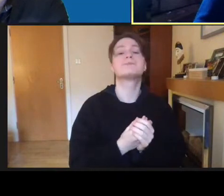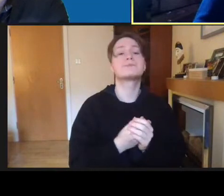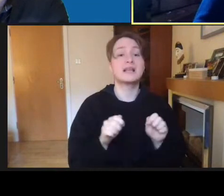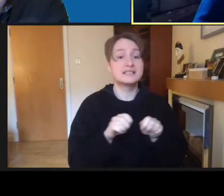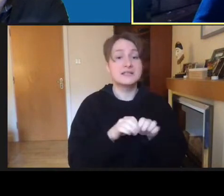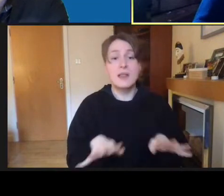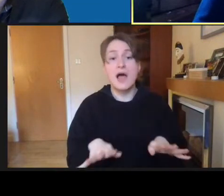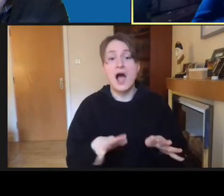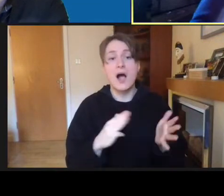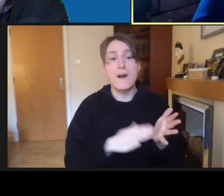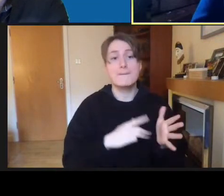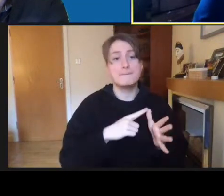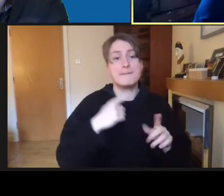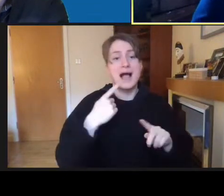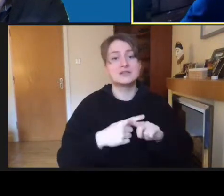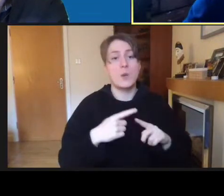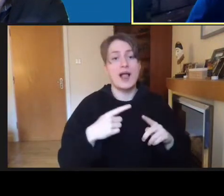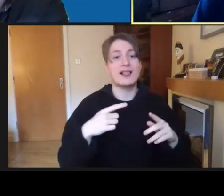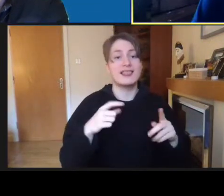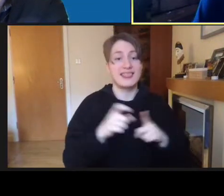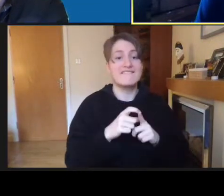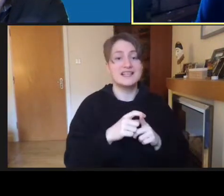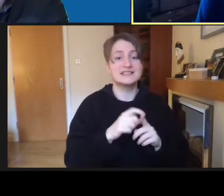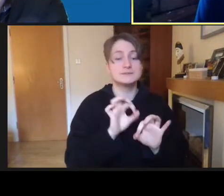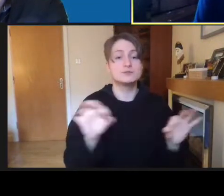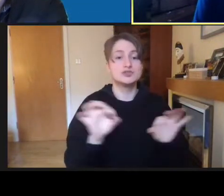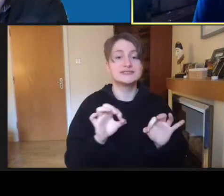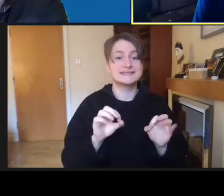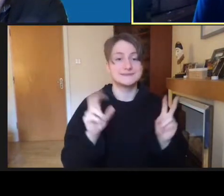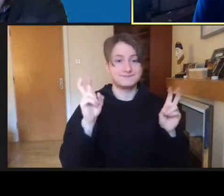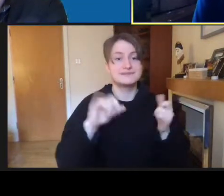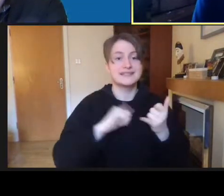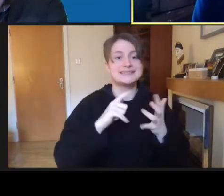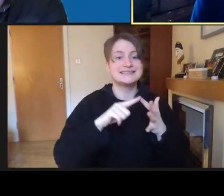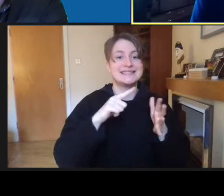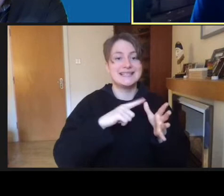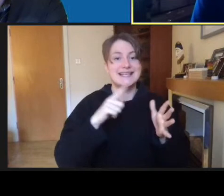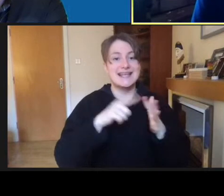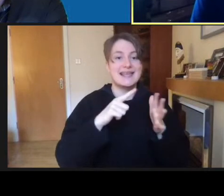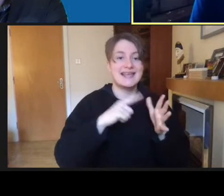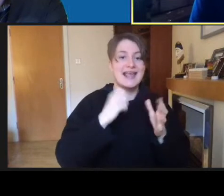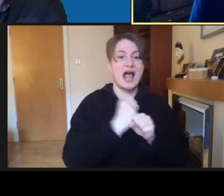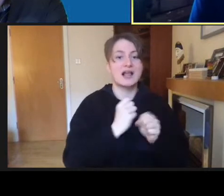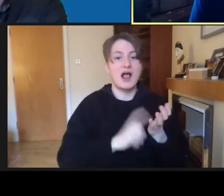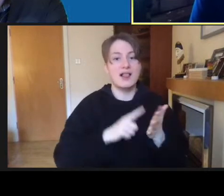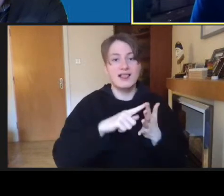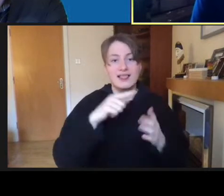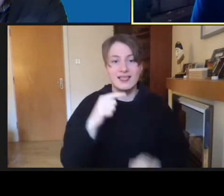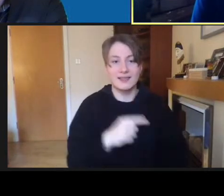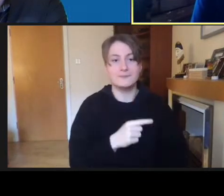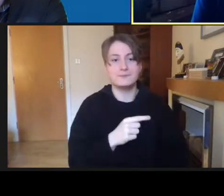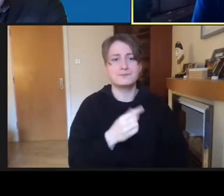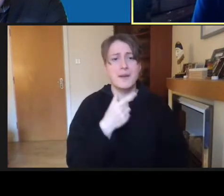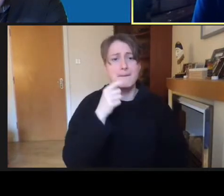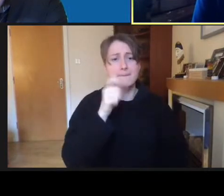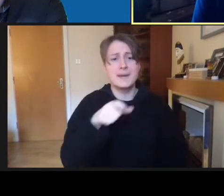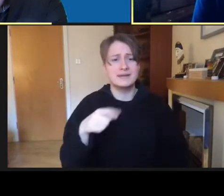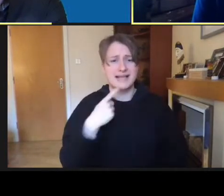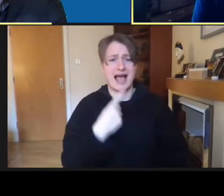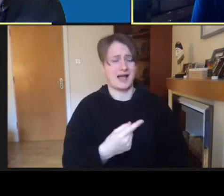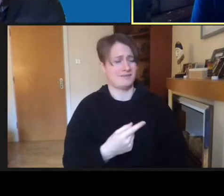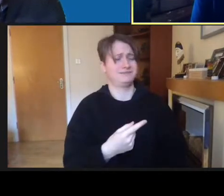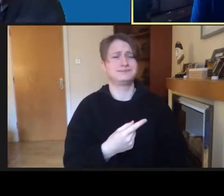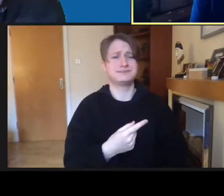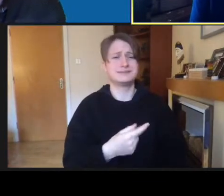Sea Eagle. At the time, everyone said no one would be crazy enough to attempt to play it.